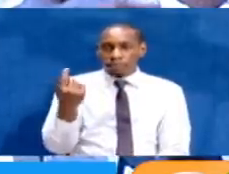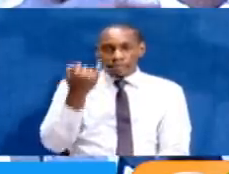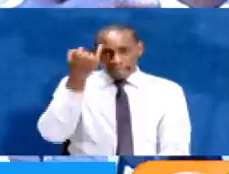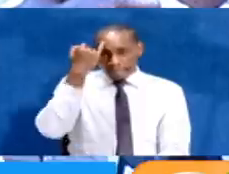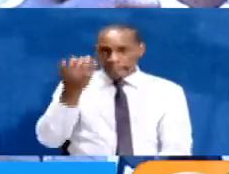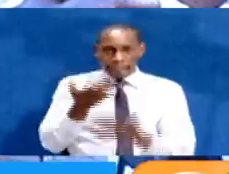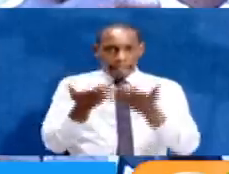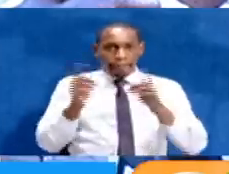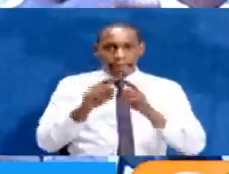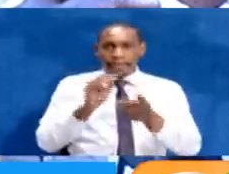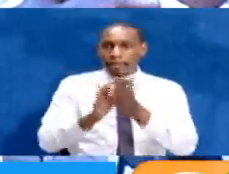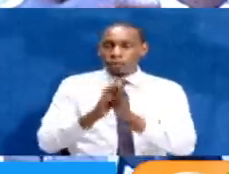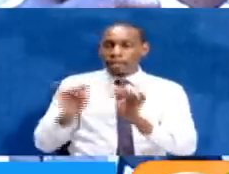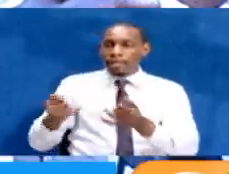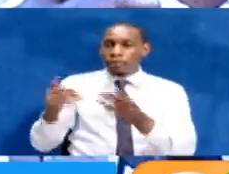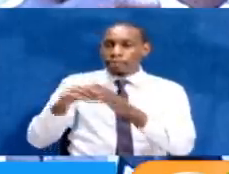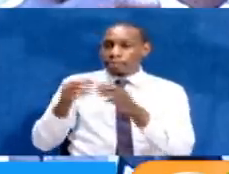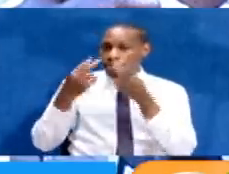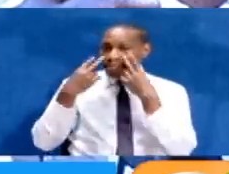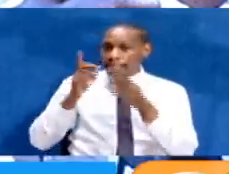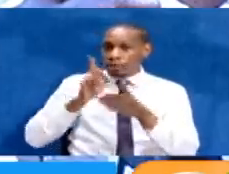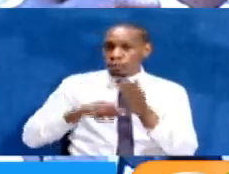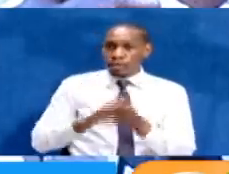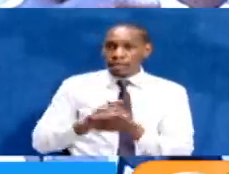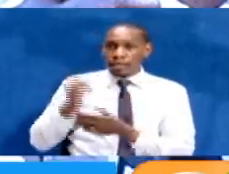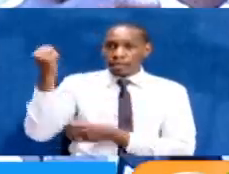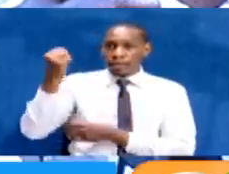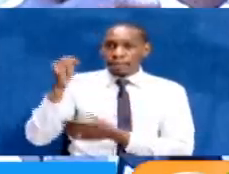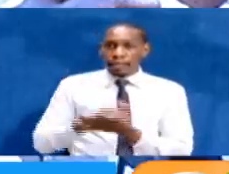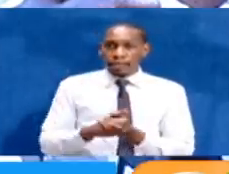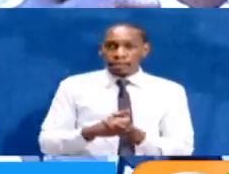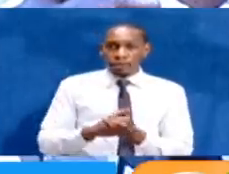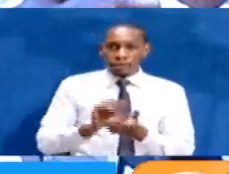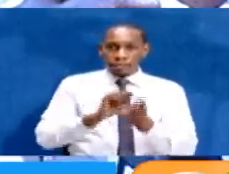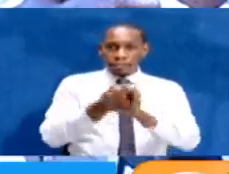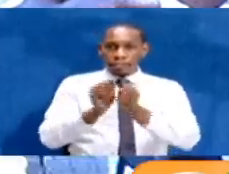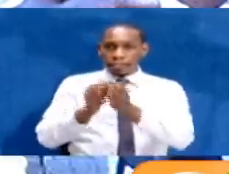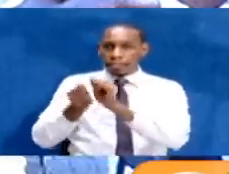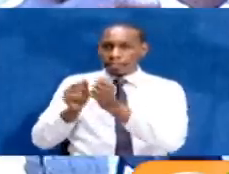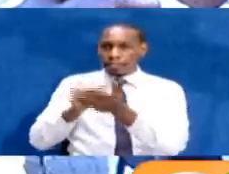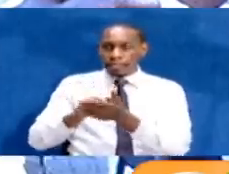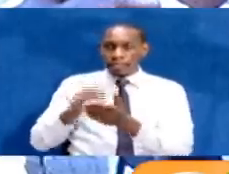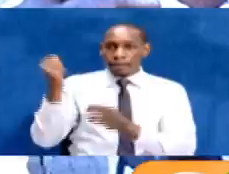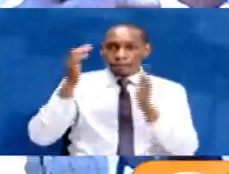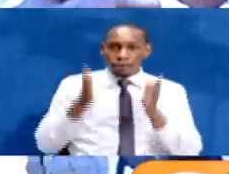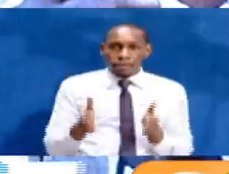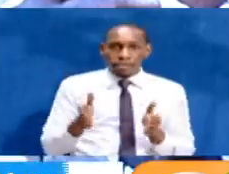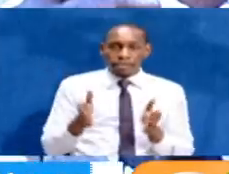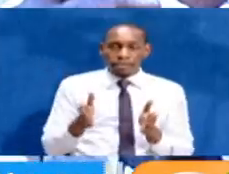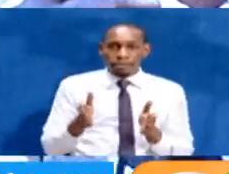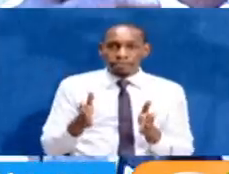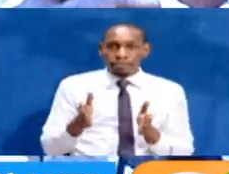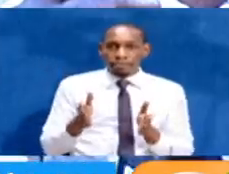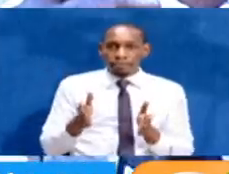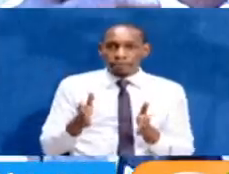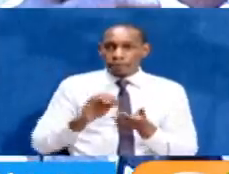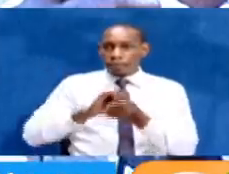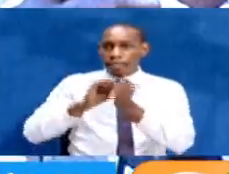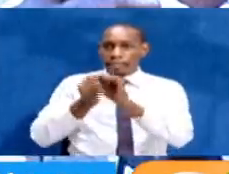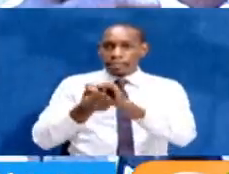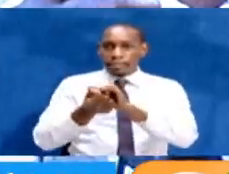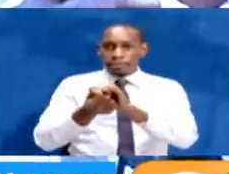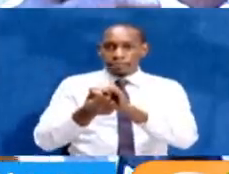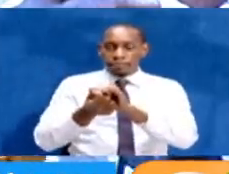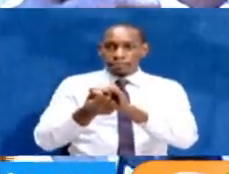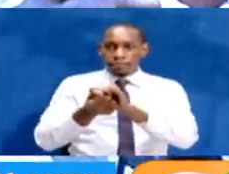but there's never new blood. What we see is political dialysis, where politicians really renew